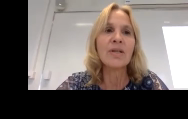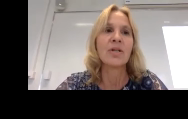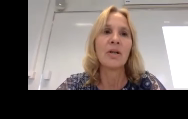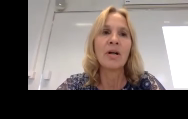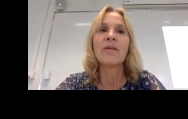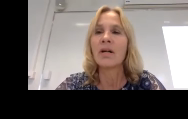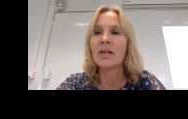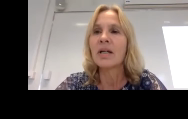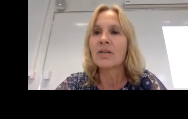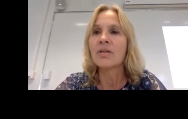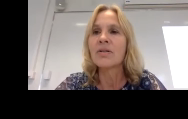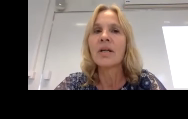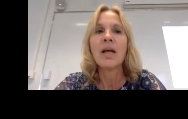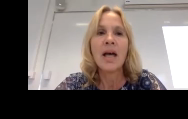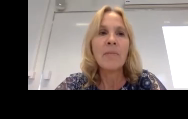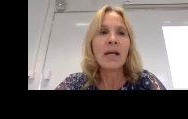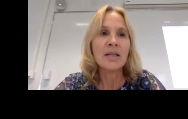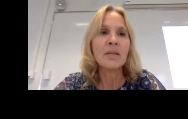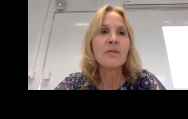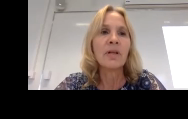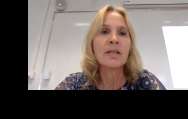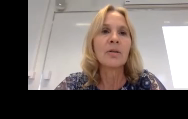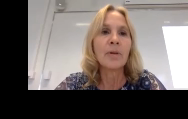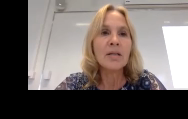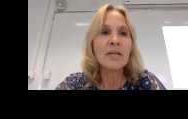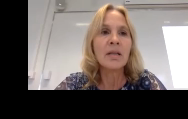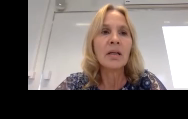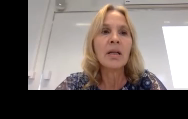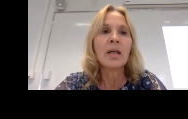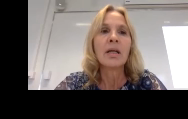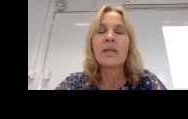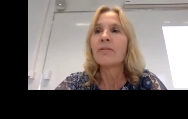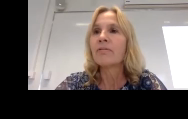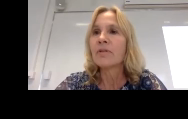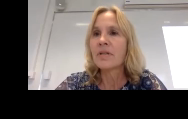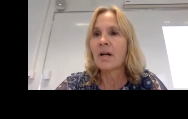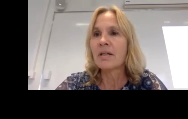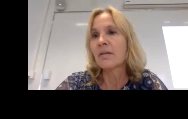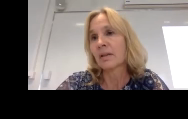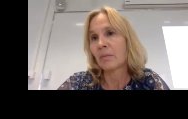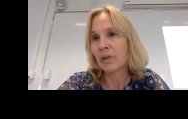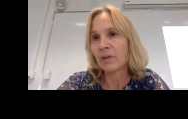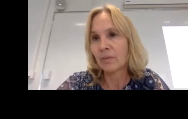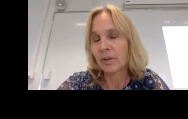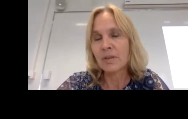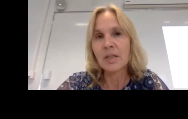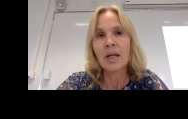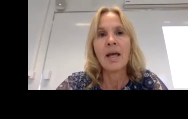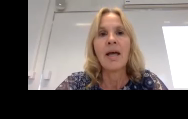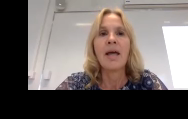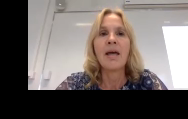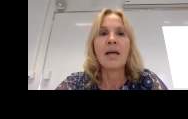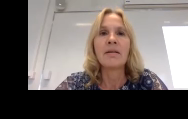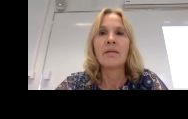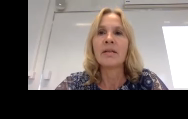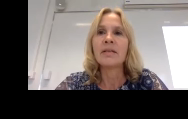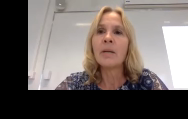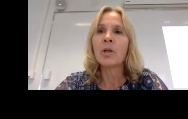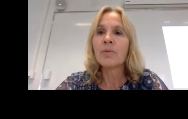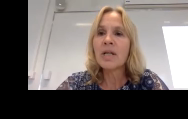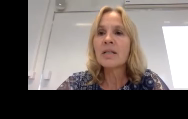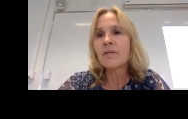investigated this question: are the architectures and mechanisms for lexical processing different for signs compared to words? And